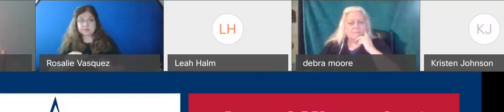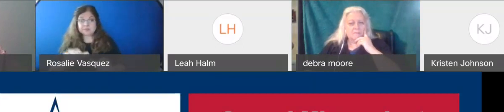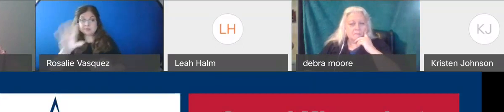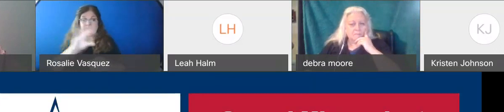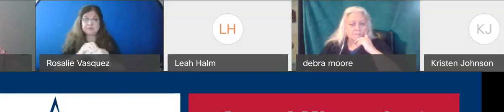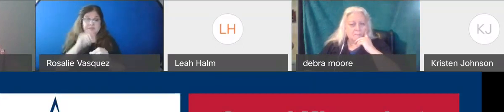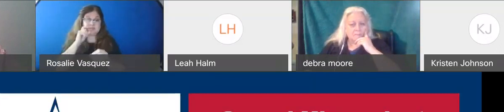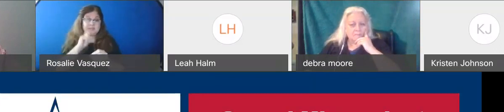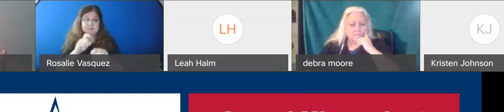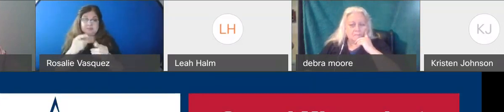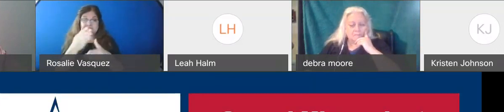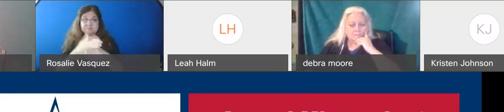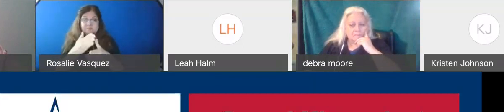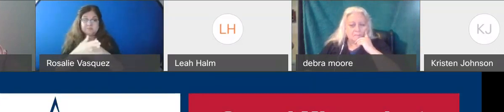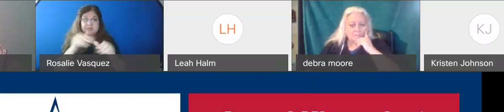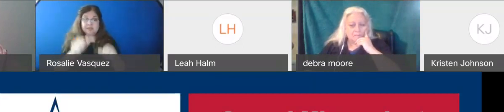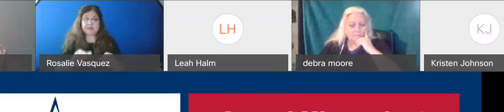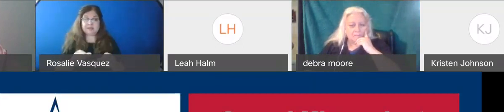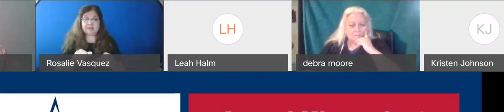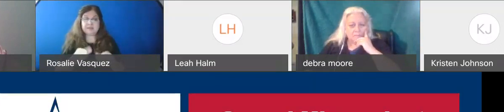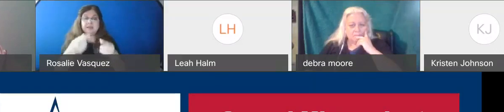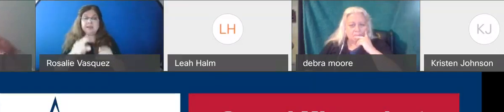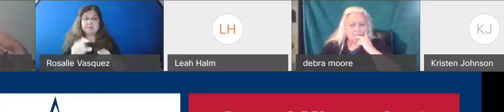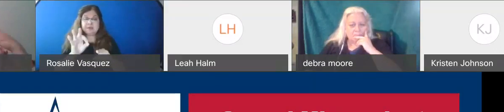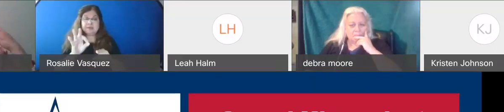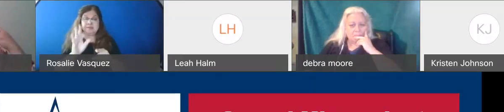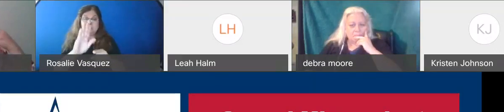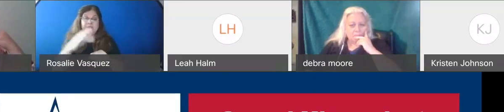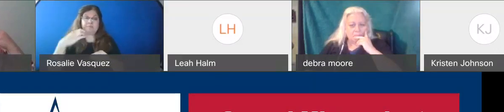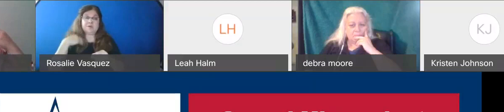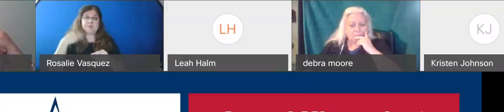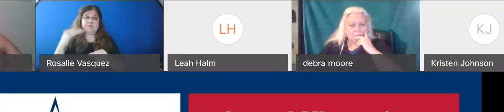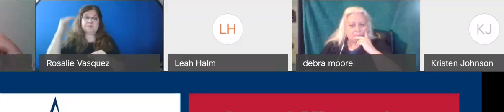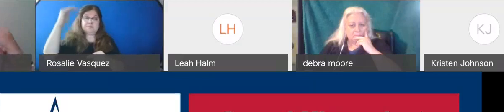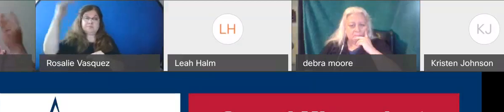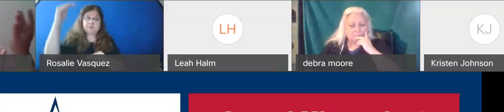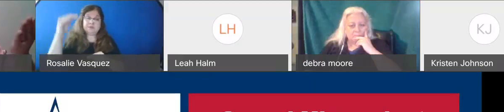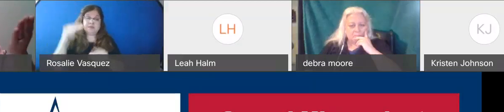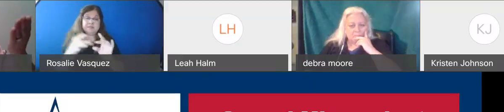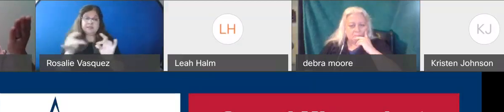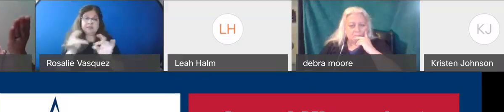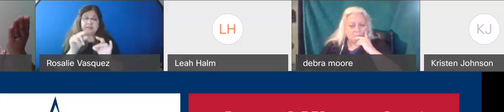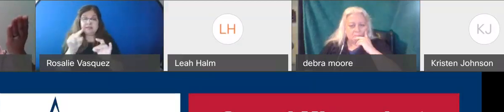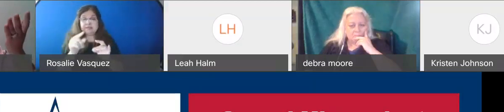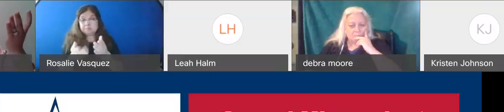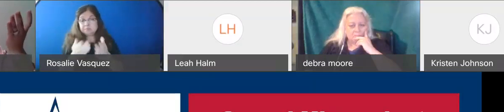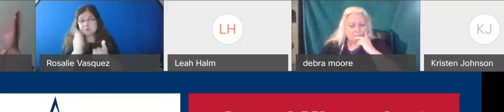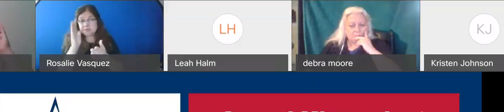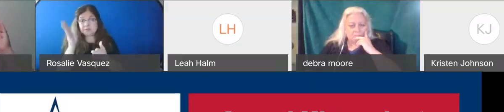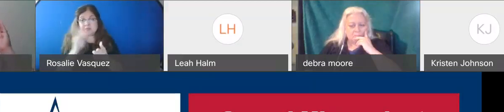that could occur when a person in power is stating that so maybe it would